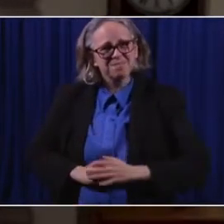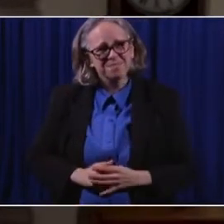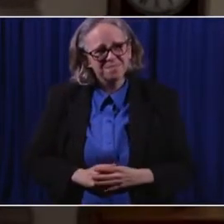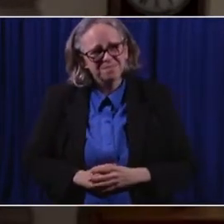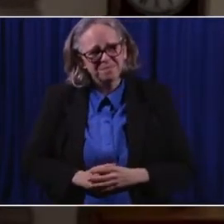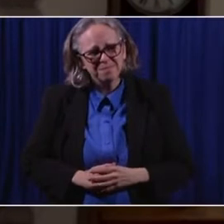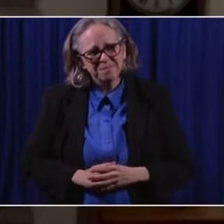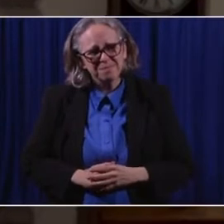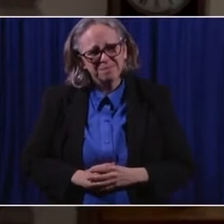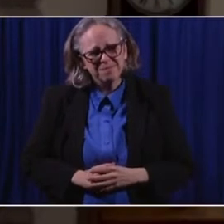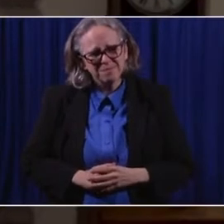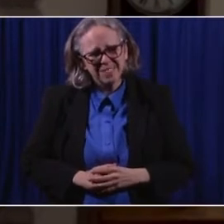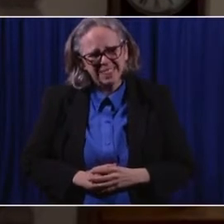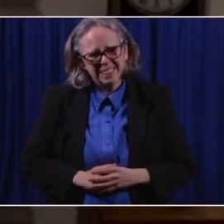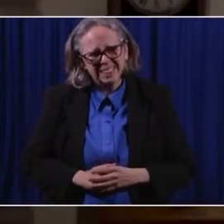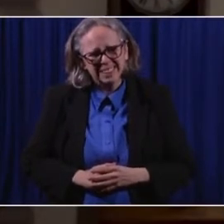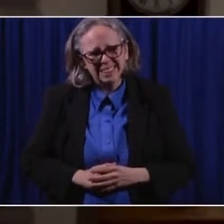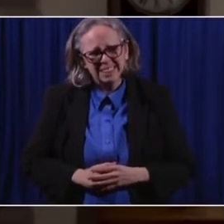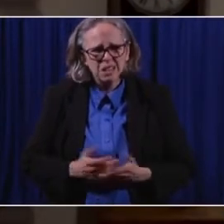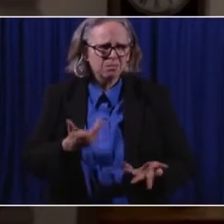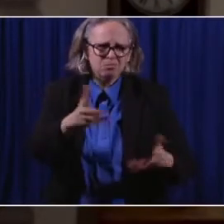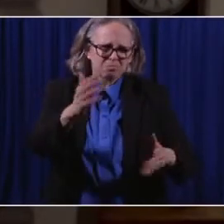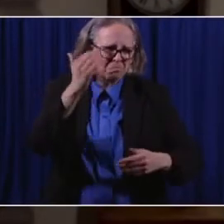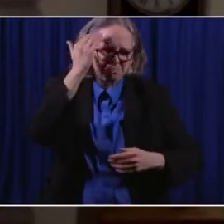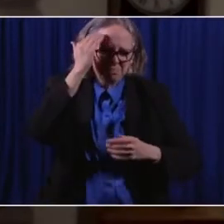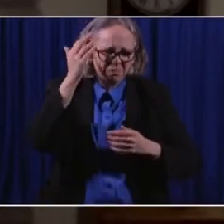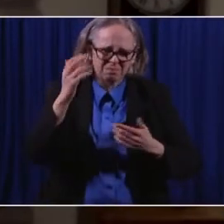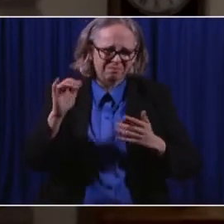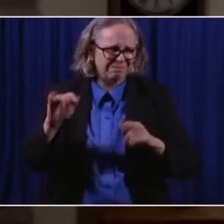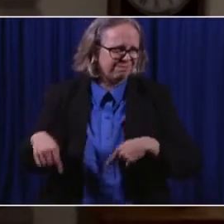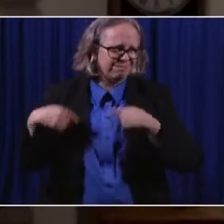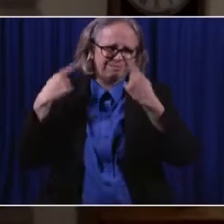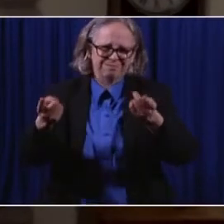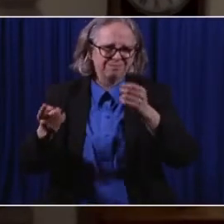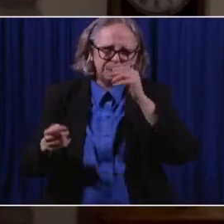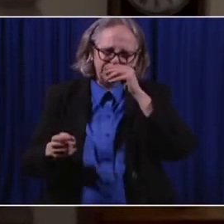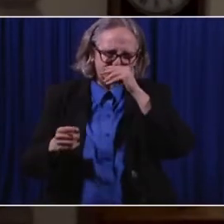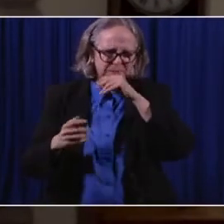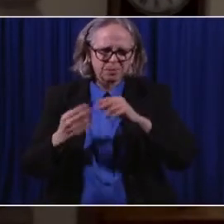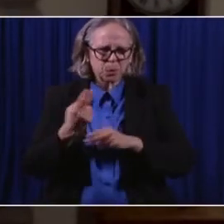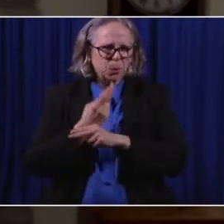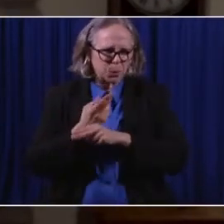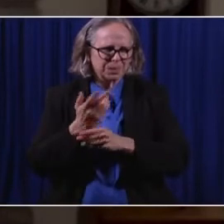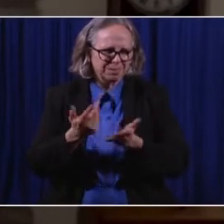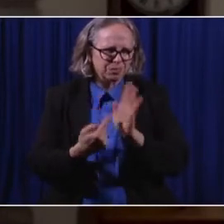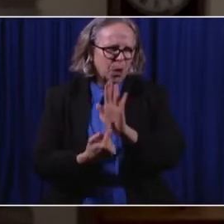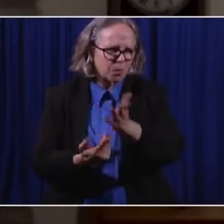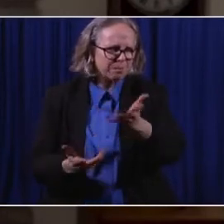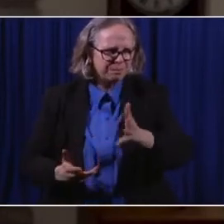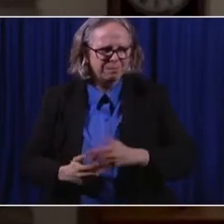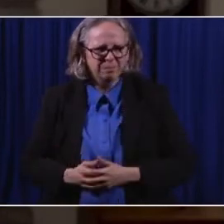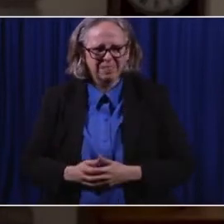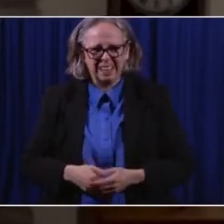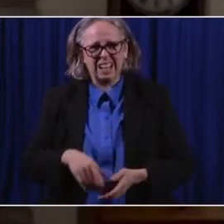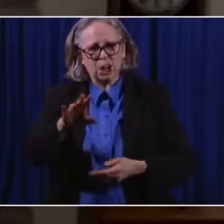slide that you're very familiar with by now. And again, you can see down here, the bottom is Holmes